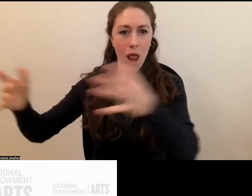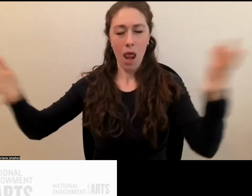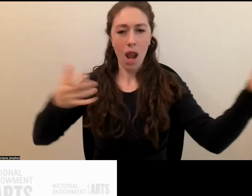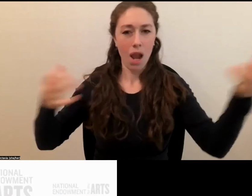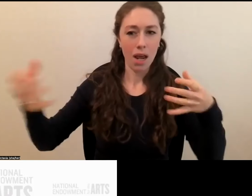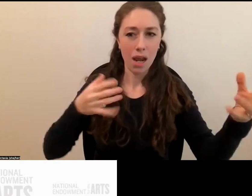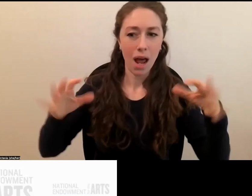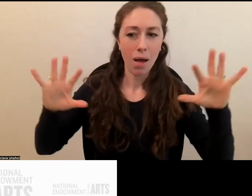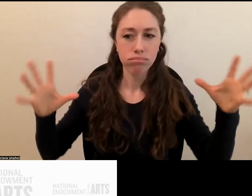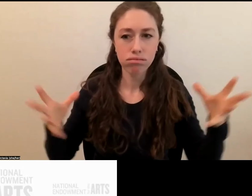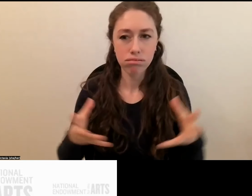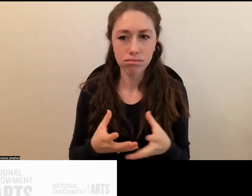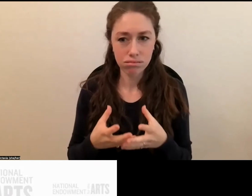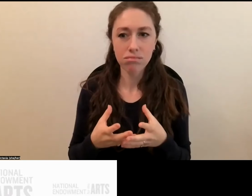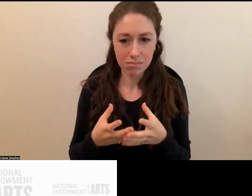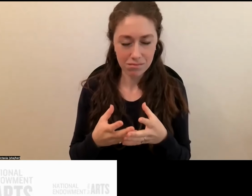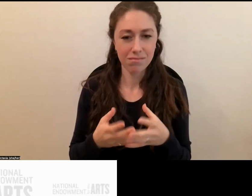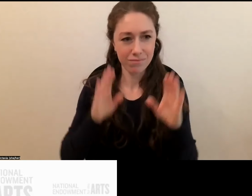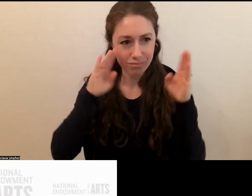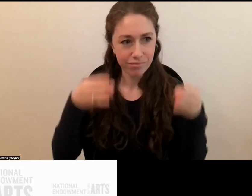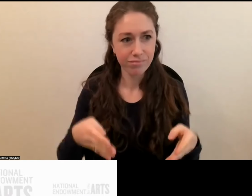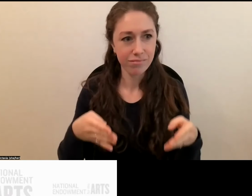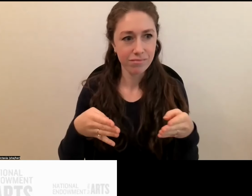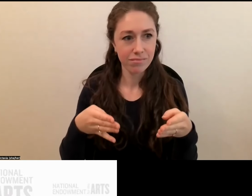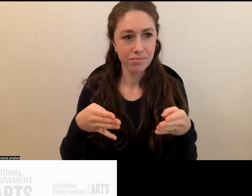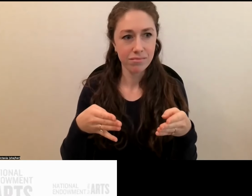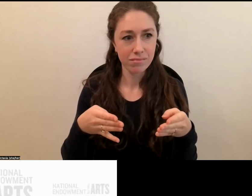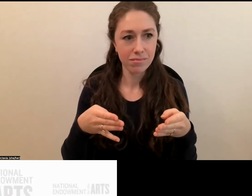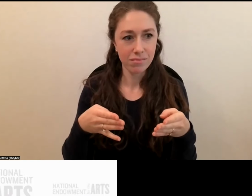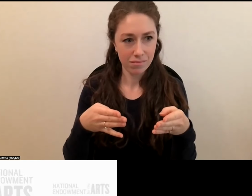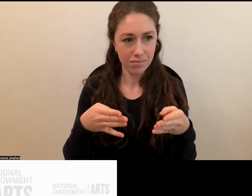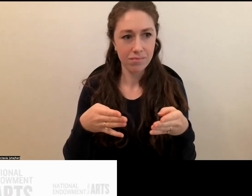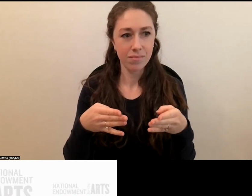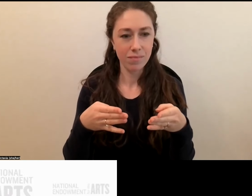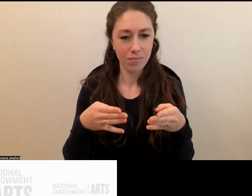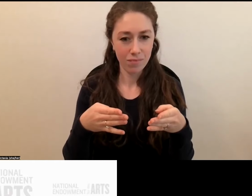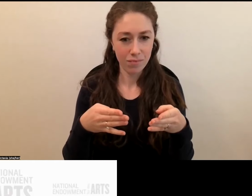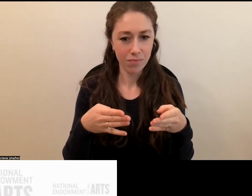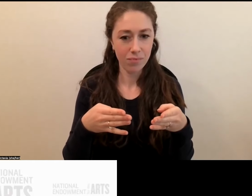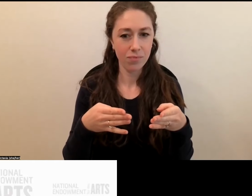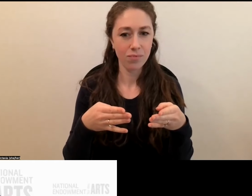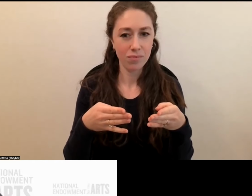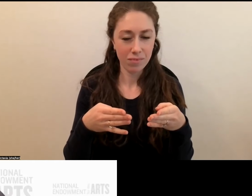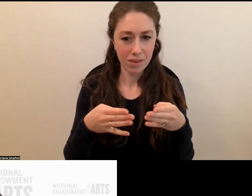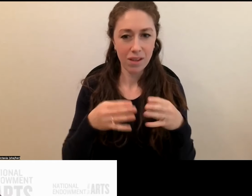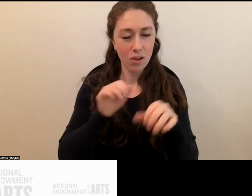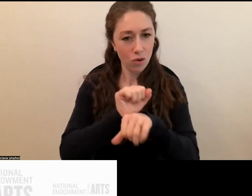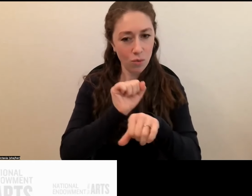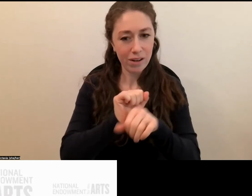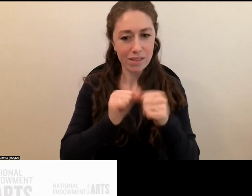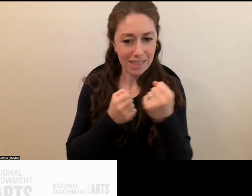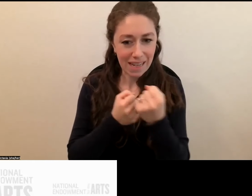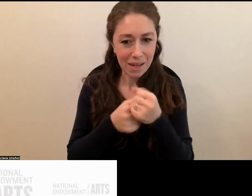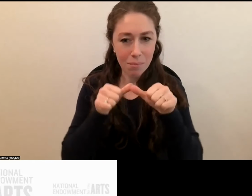promote regional activity focused on strengthening communities and advancing equity and career sustainability for